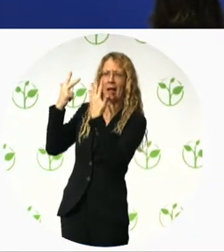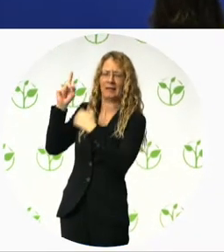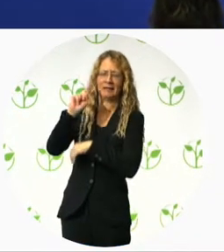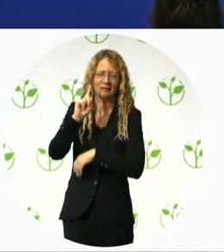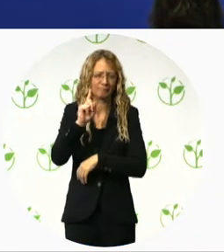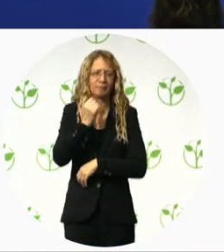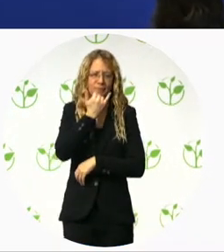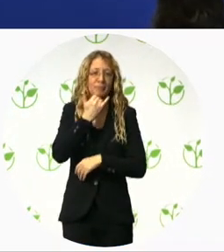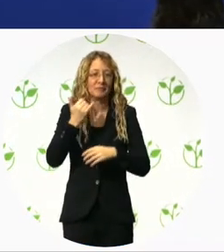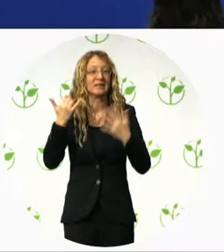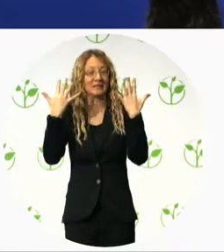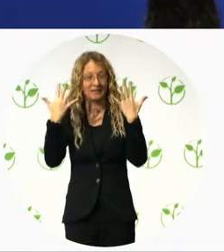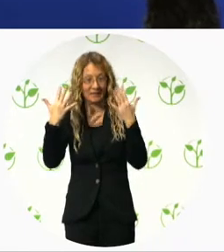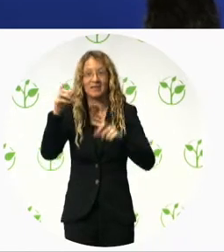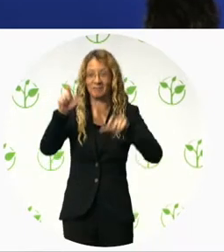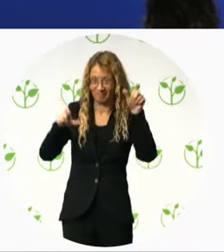There we are.